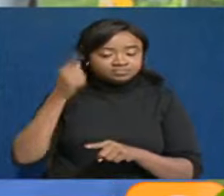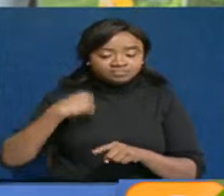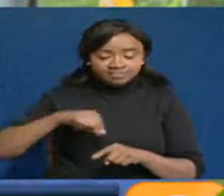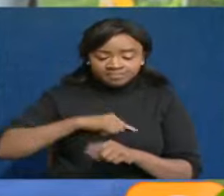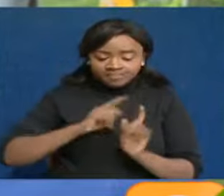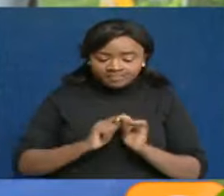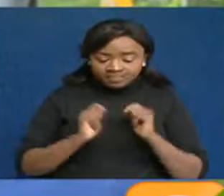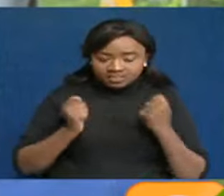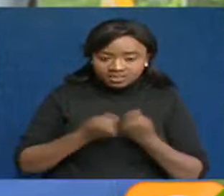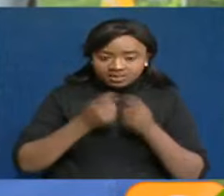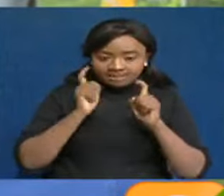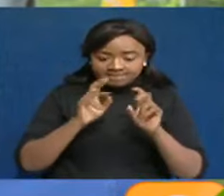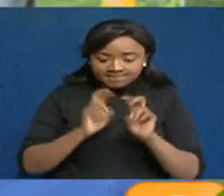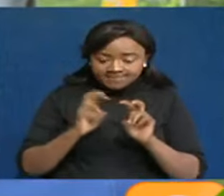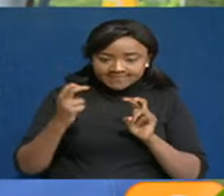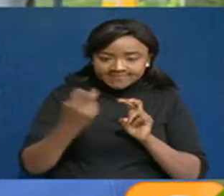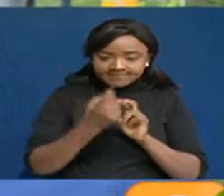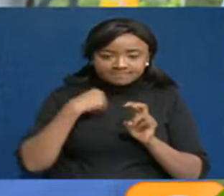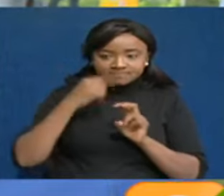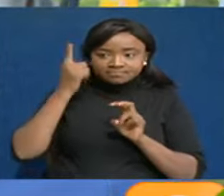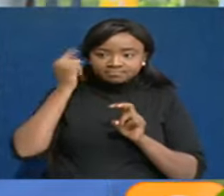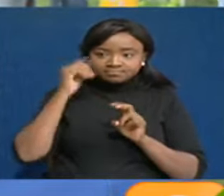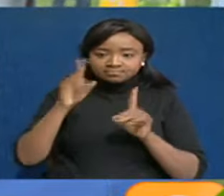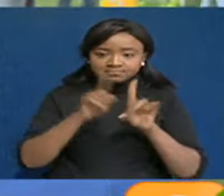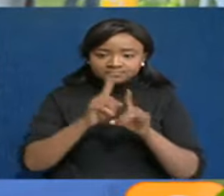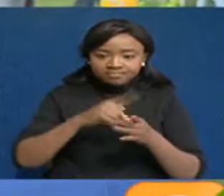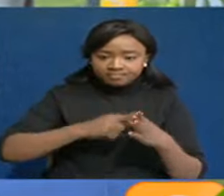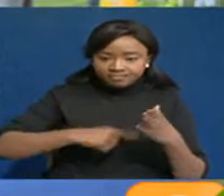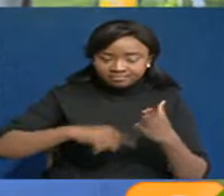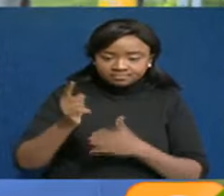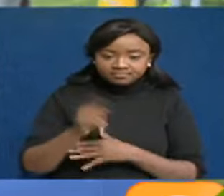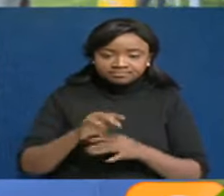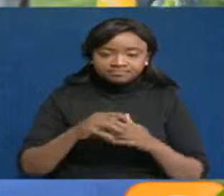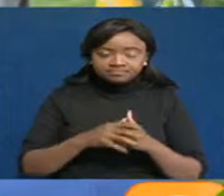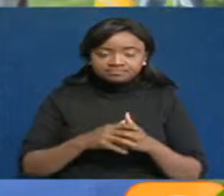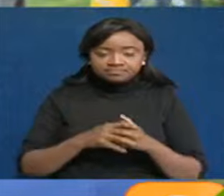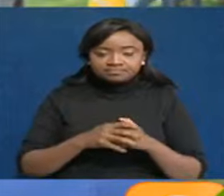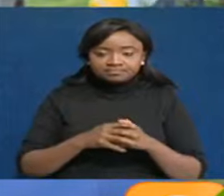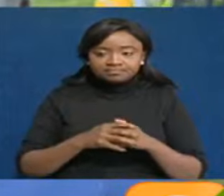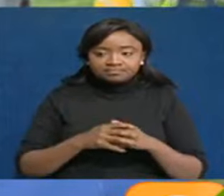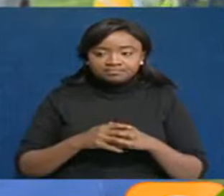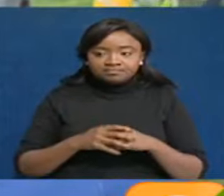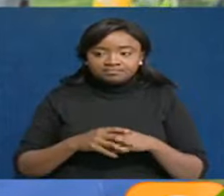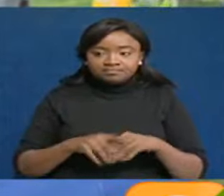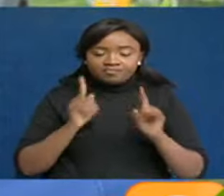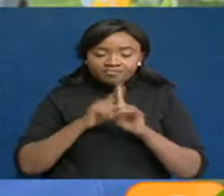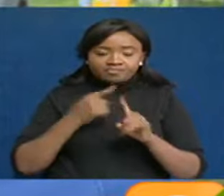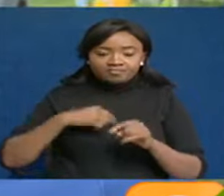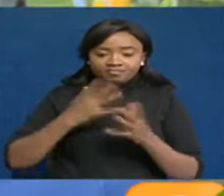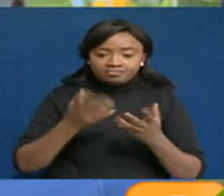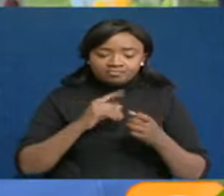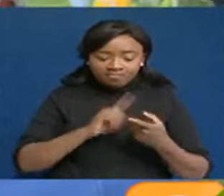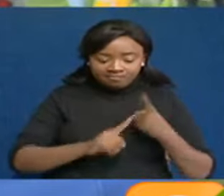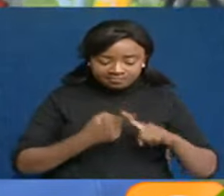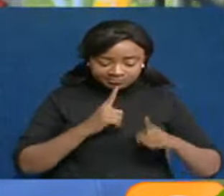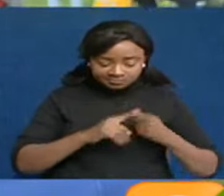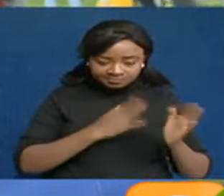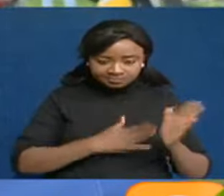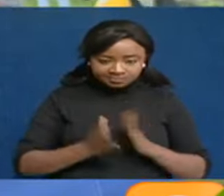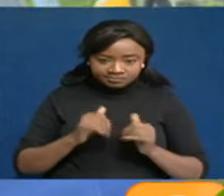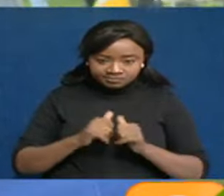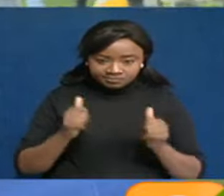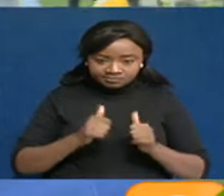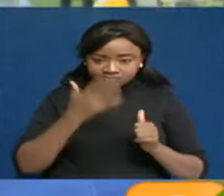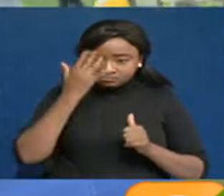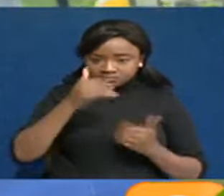go sit down, clear them, mostly on the agility. Forward side, we need to go clean ourselves because we had more opportunities